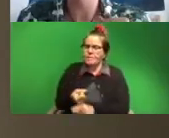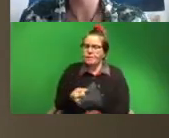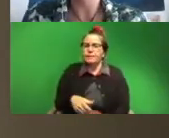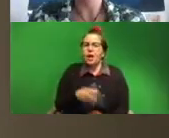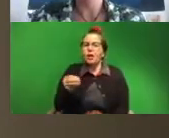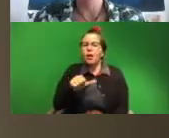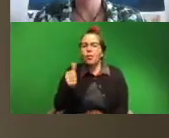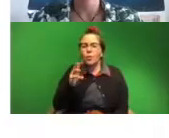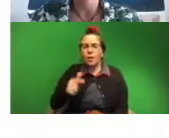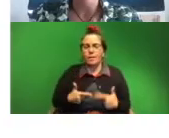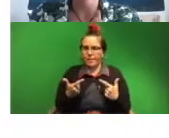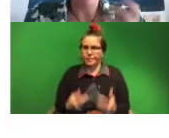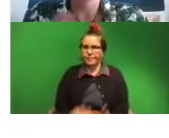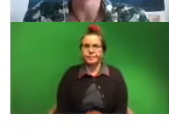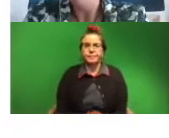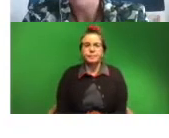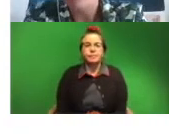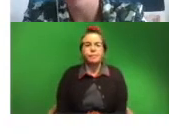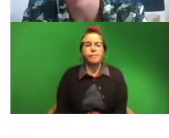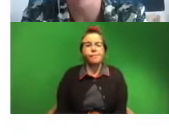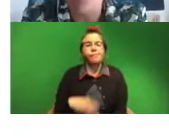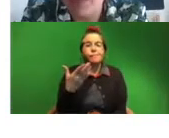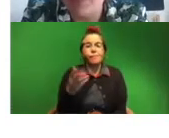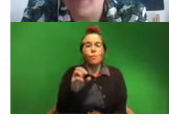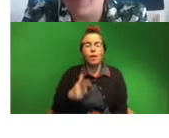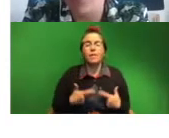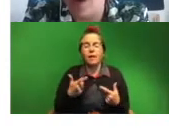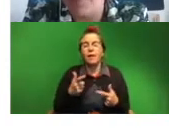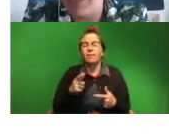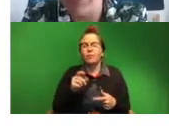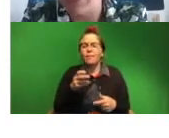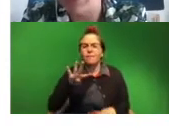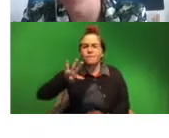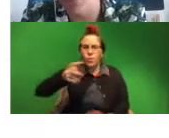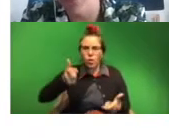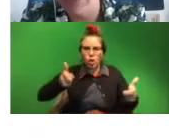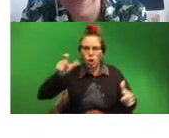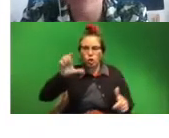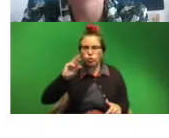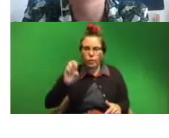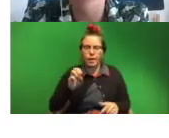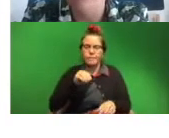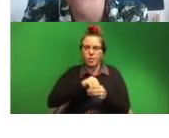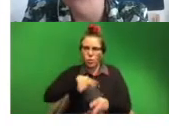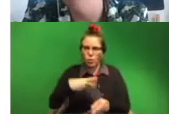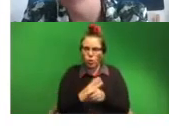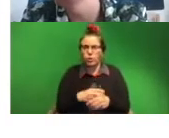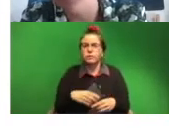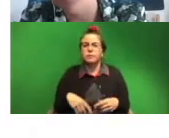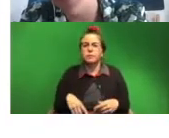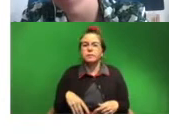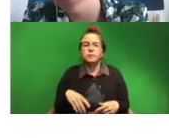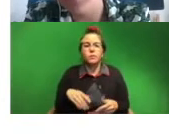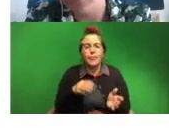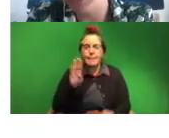wildlife. So wildlife crime is the fourth largest crime in the entire world. It is worth billions